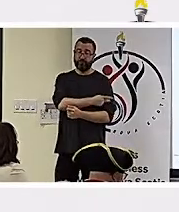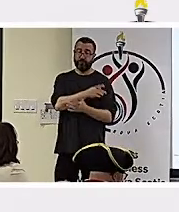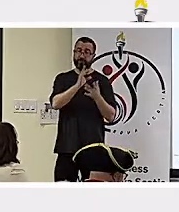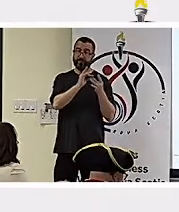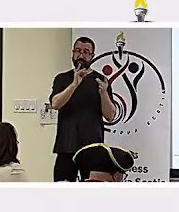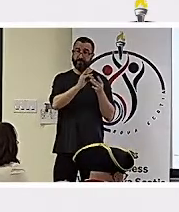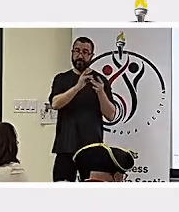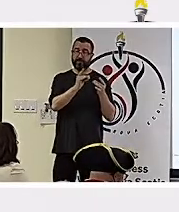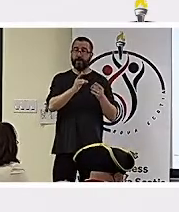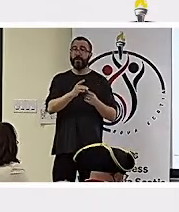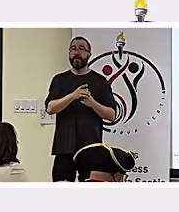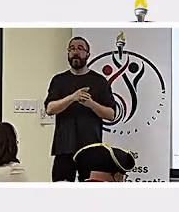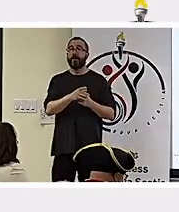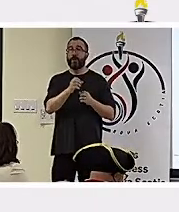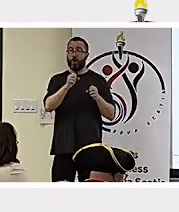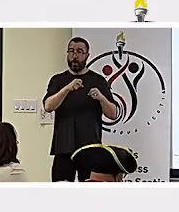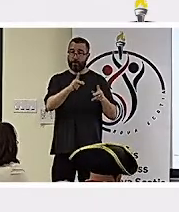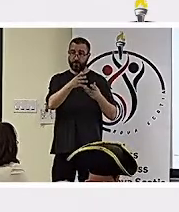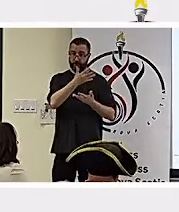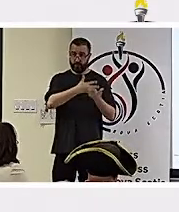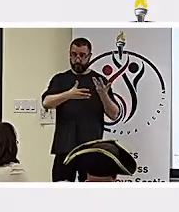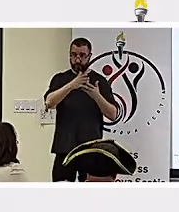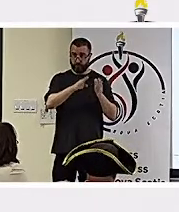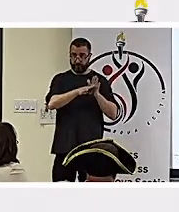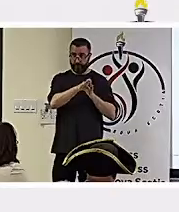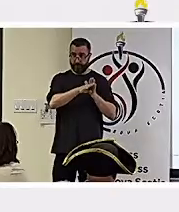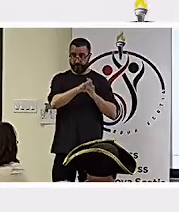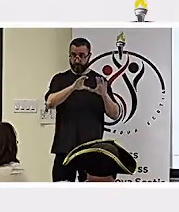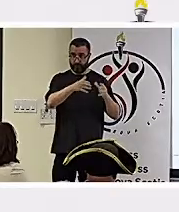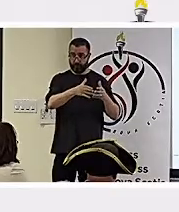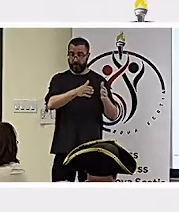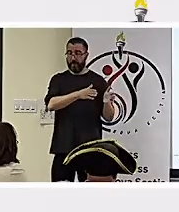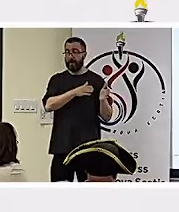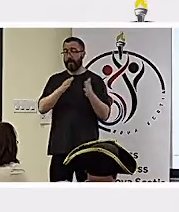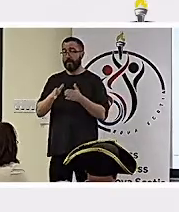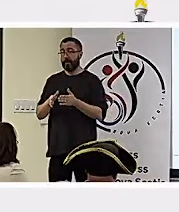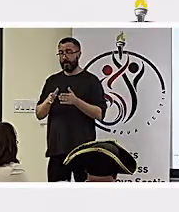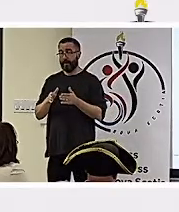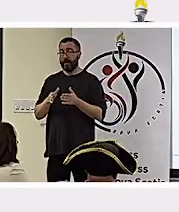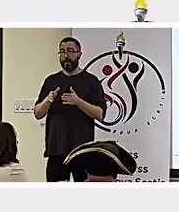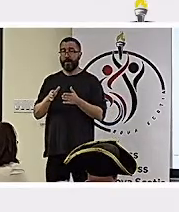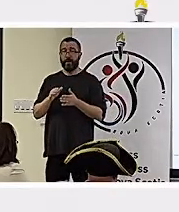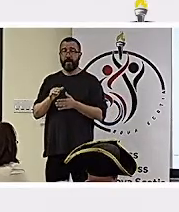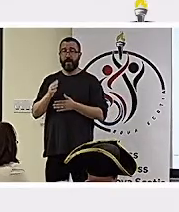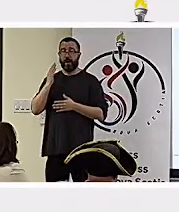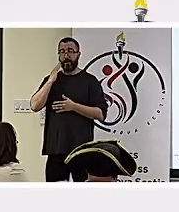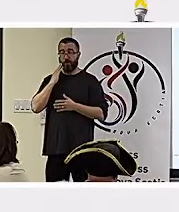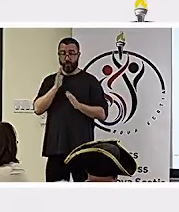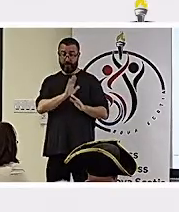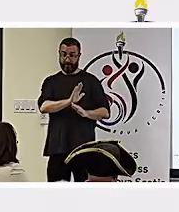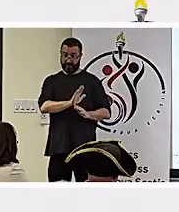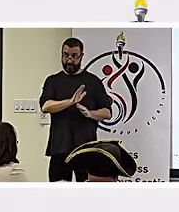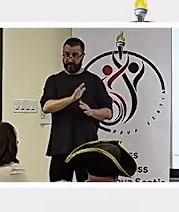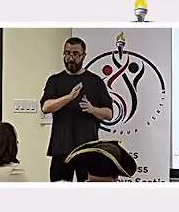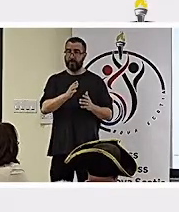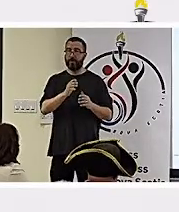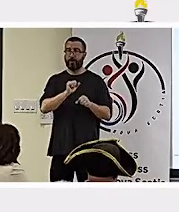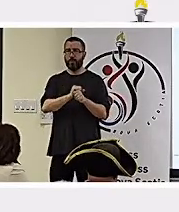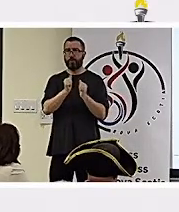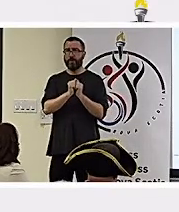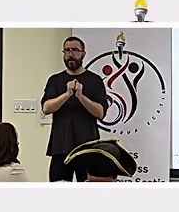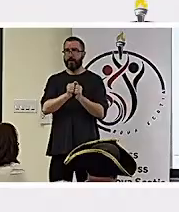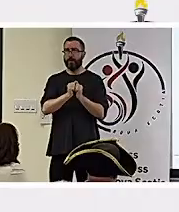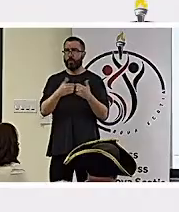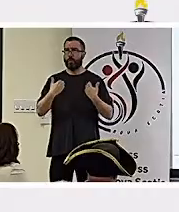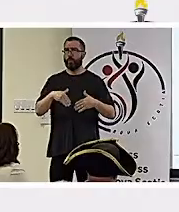the Opportunities and Social Development Department. I know that we have worked closely with your